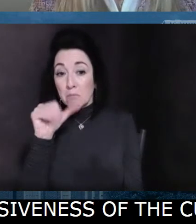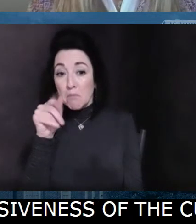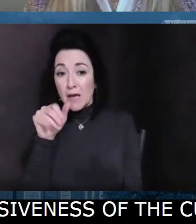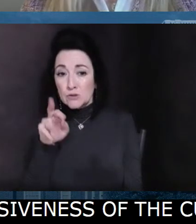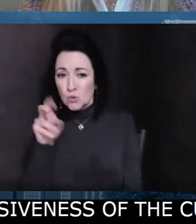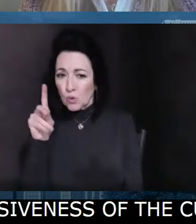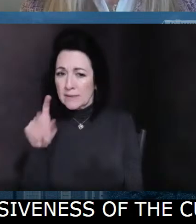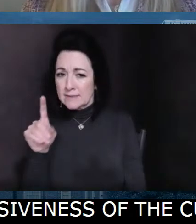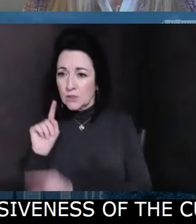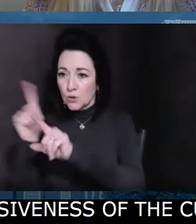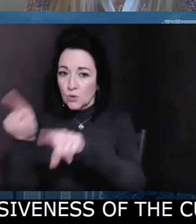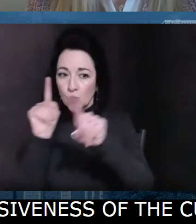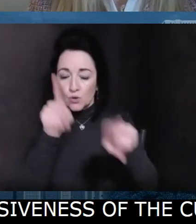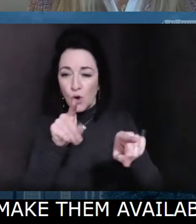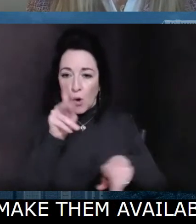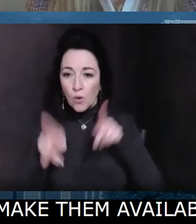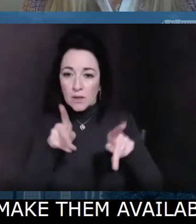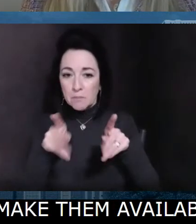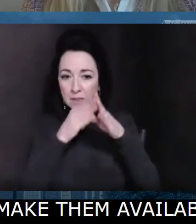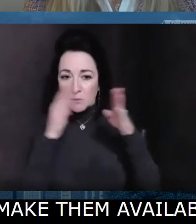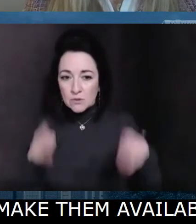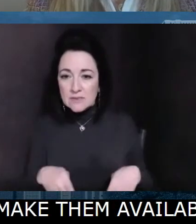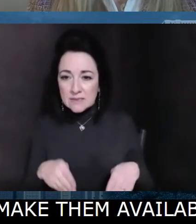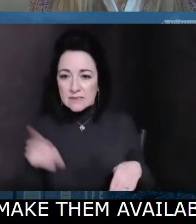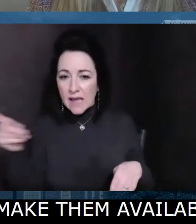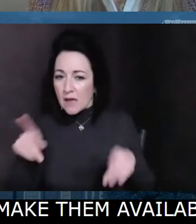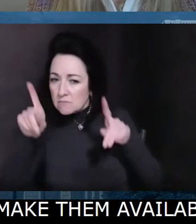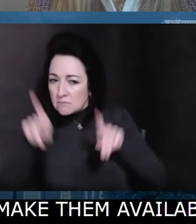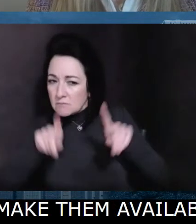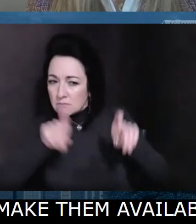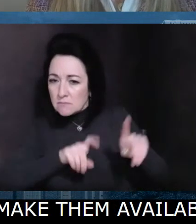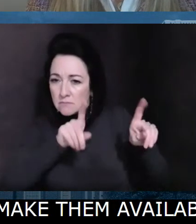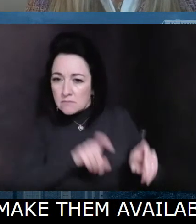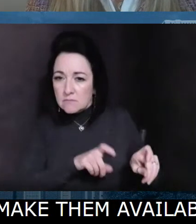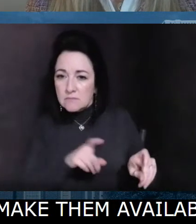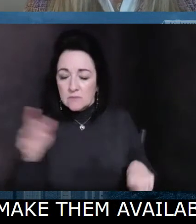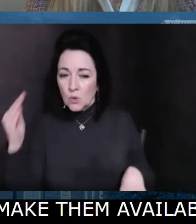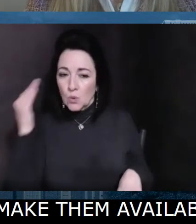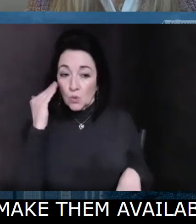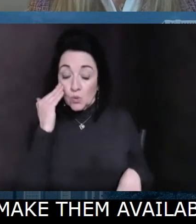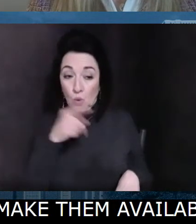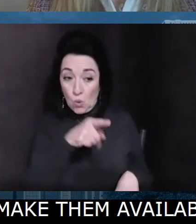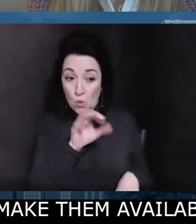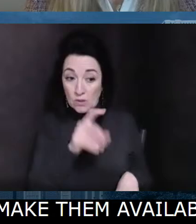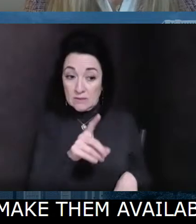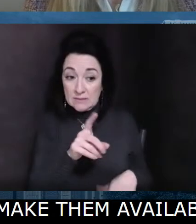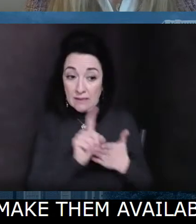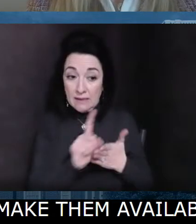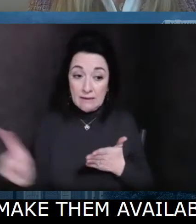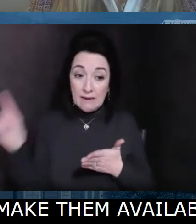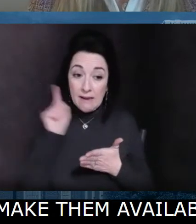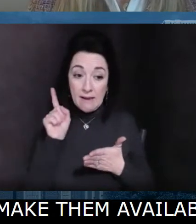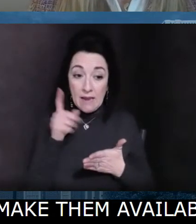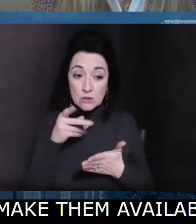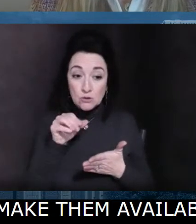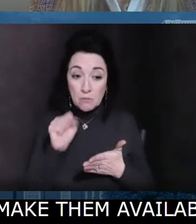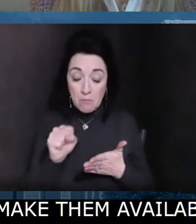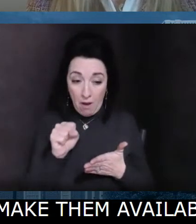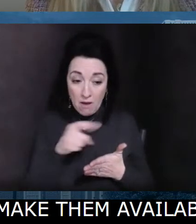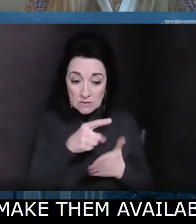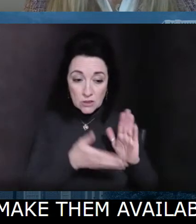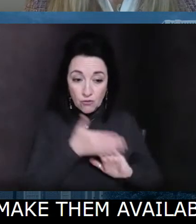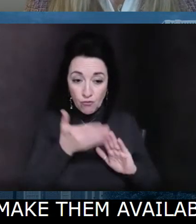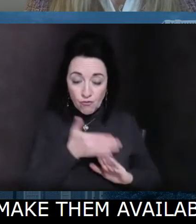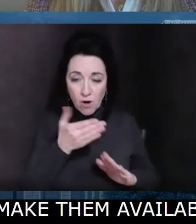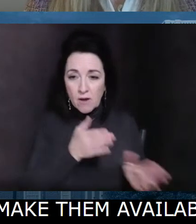and calling them up and doing control samples. If we knew they were positive one day, he went back a week later, did both something we ran in the lab and something we'd send